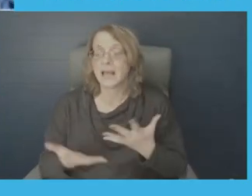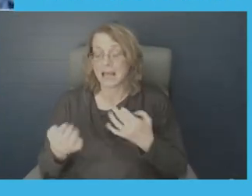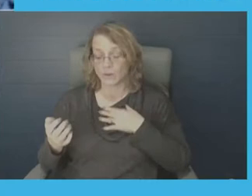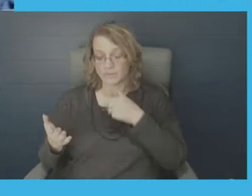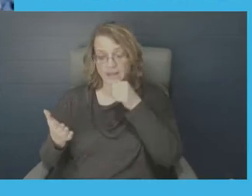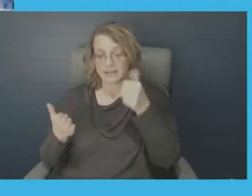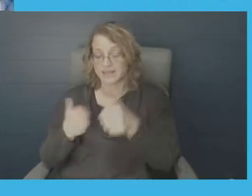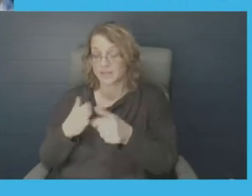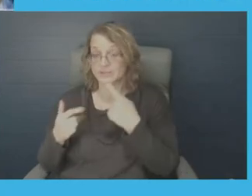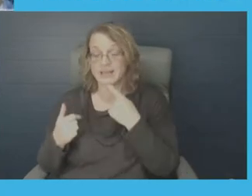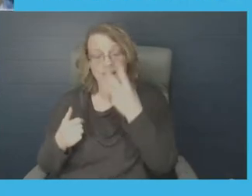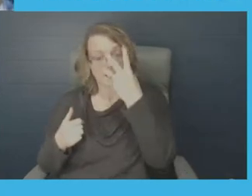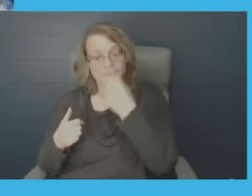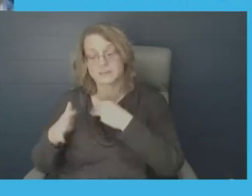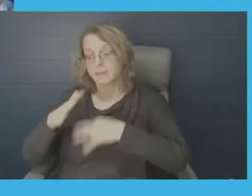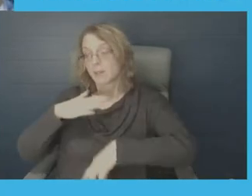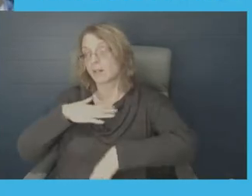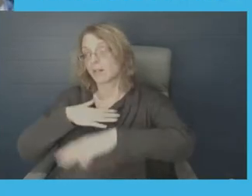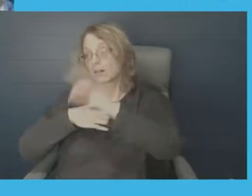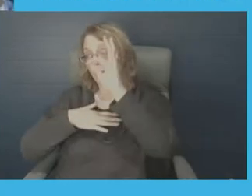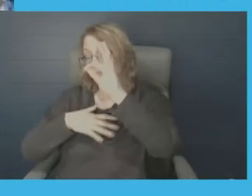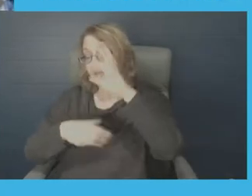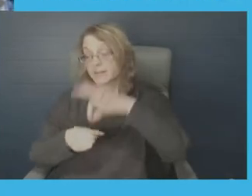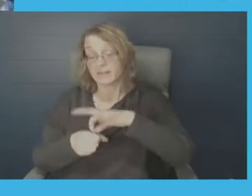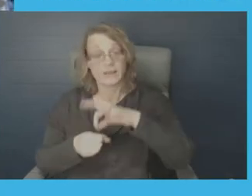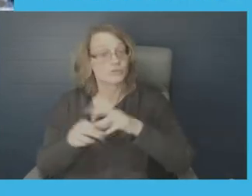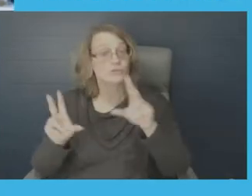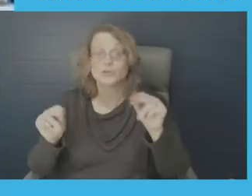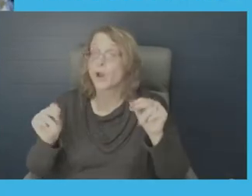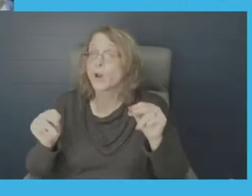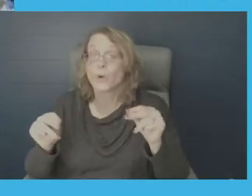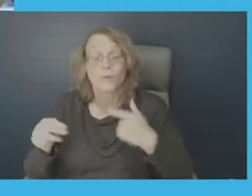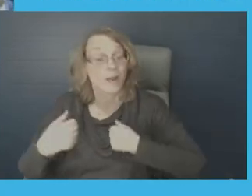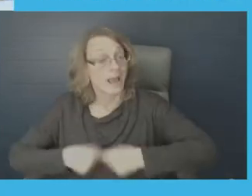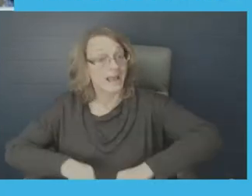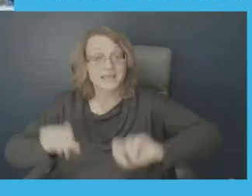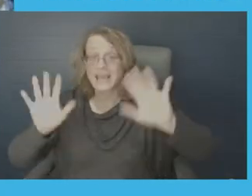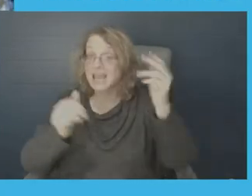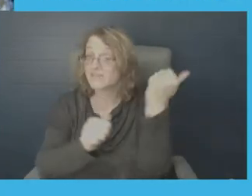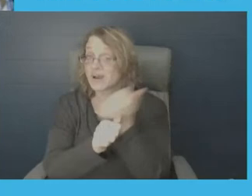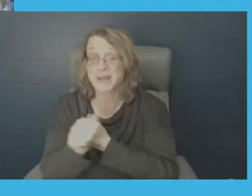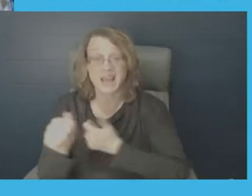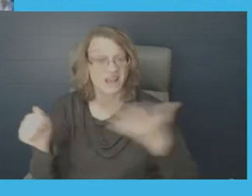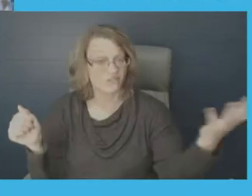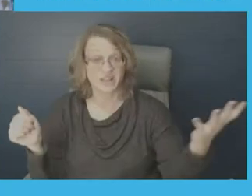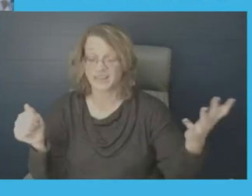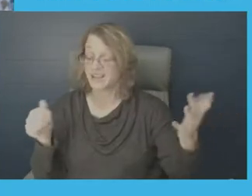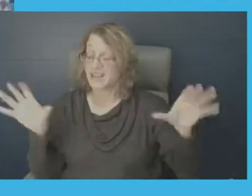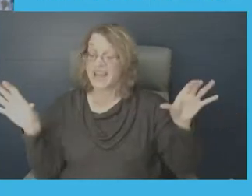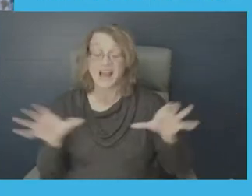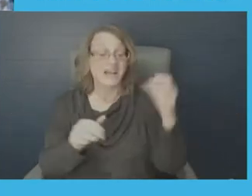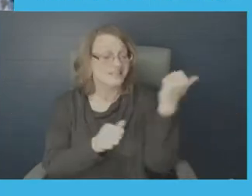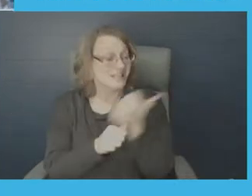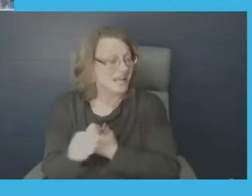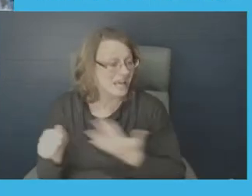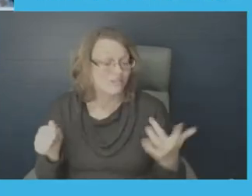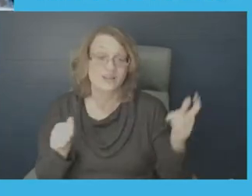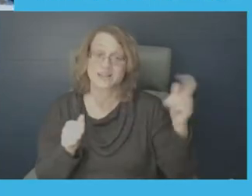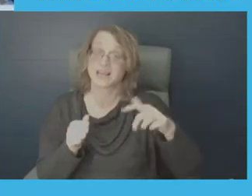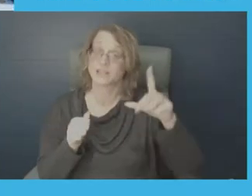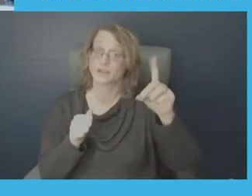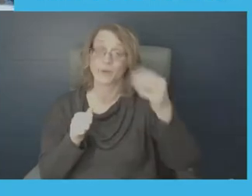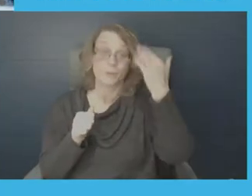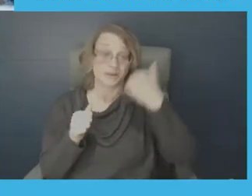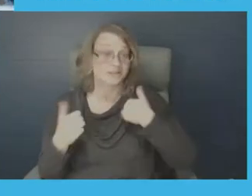based on their parents' income. I want my letter to say that I didn't sleep through this election. I gave it my all. I left it all on the